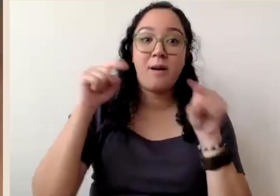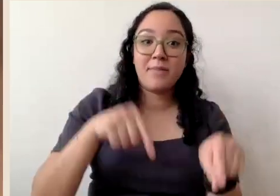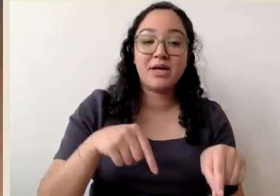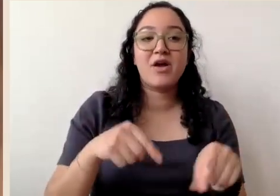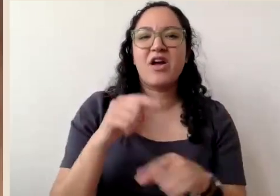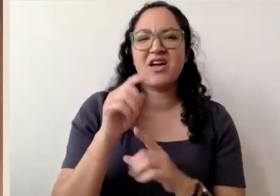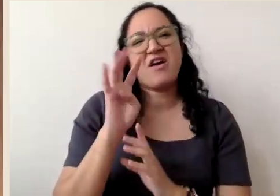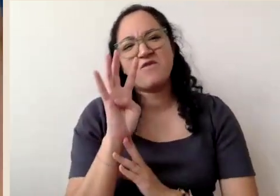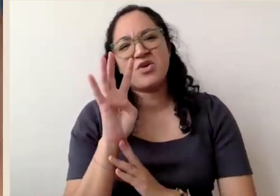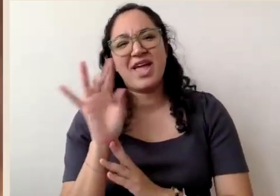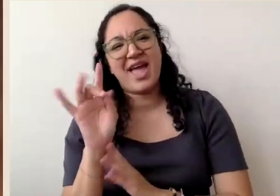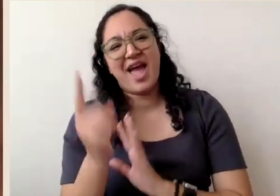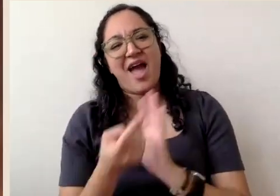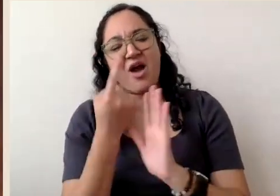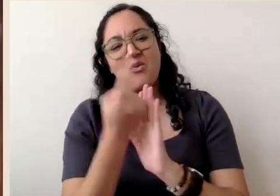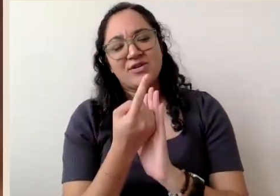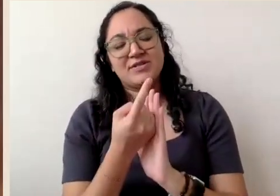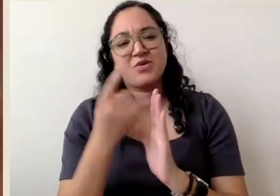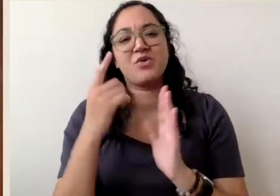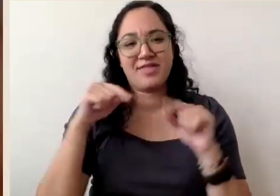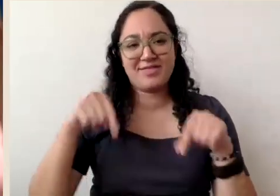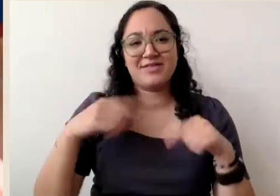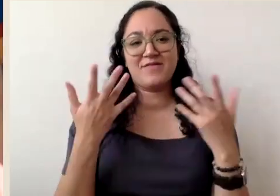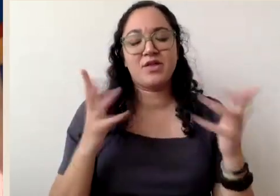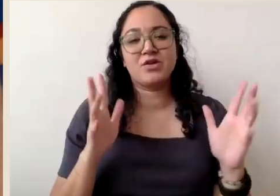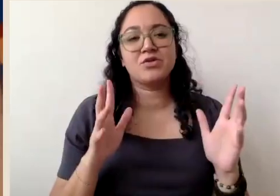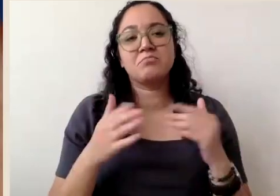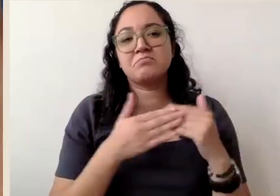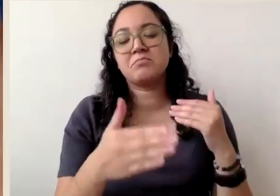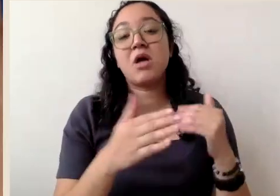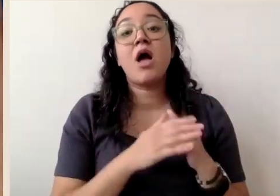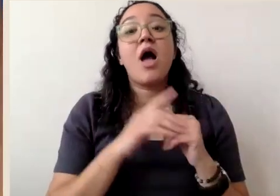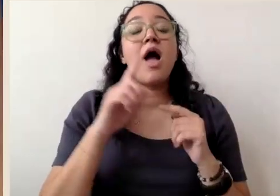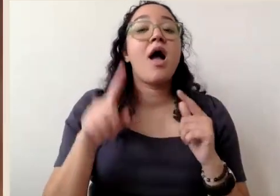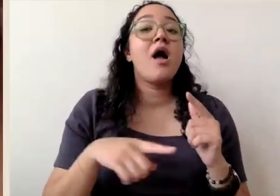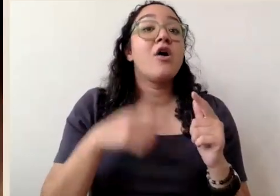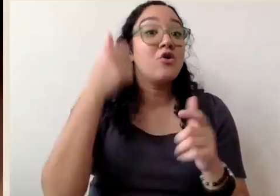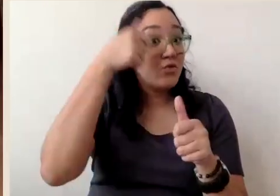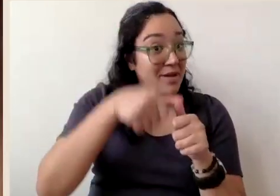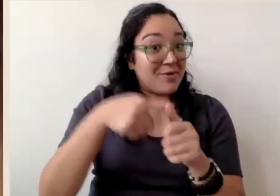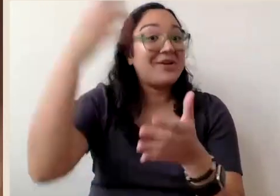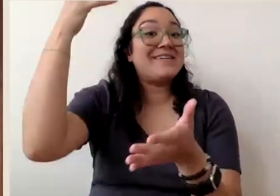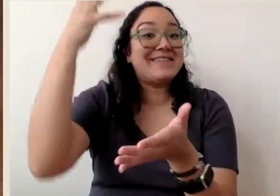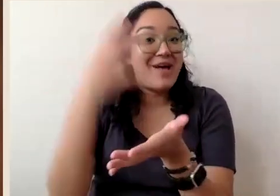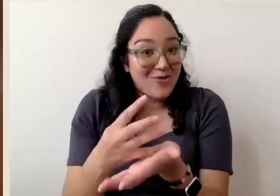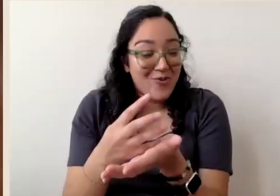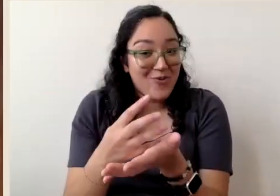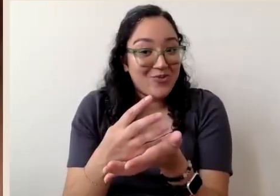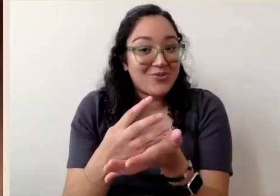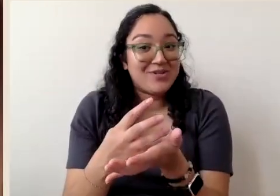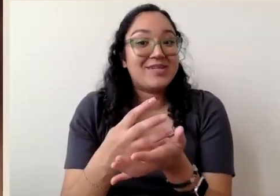hours from when the webinar is over. And remember to download your